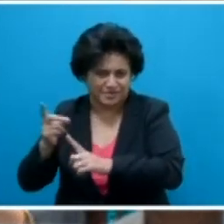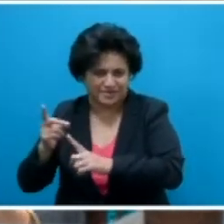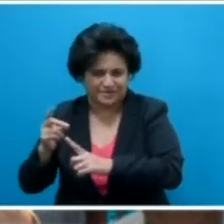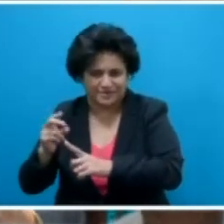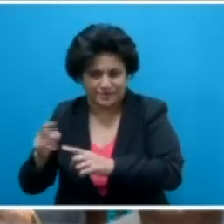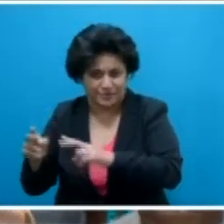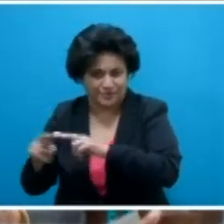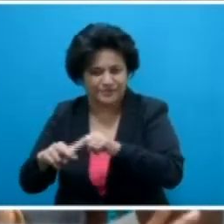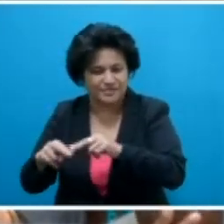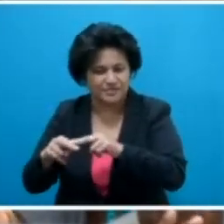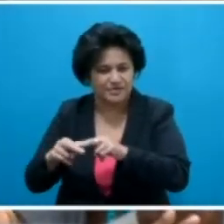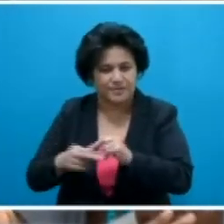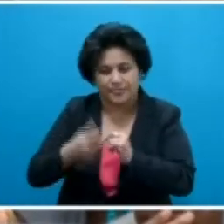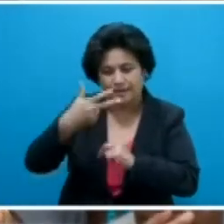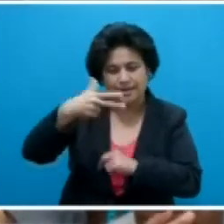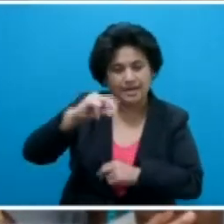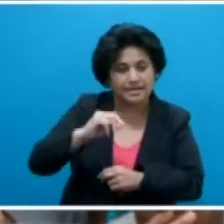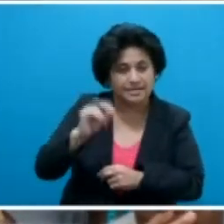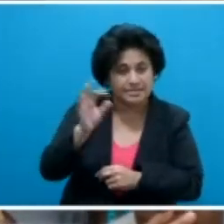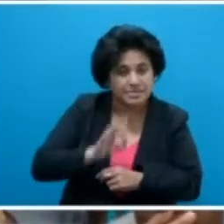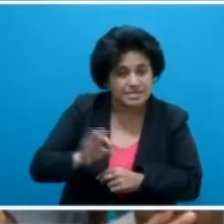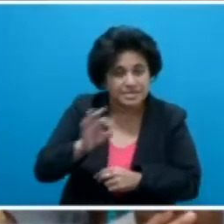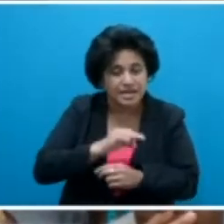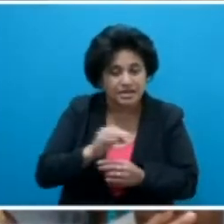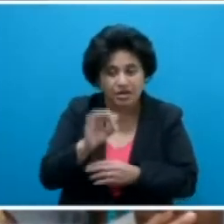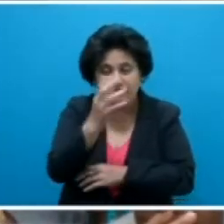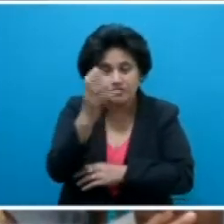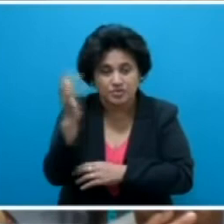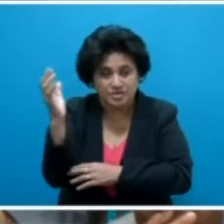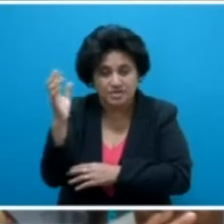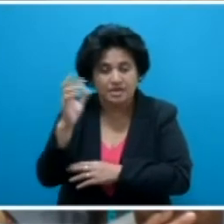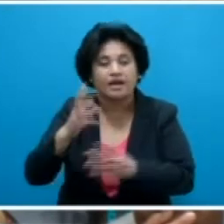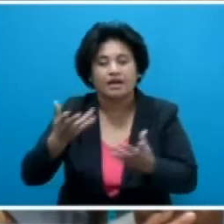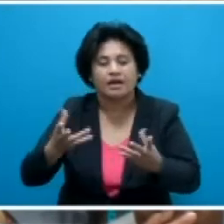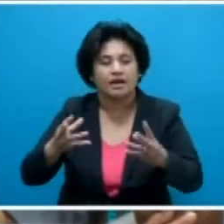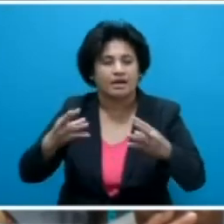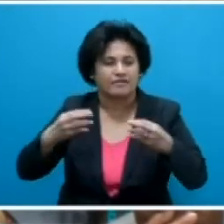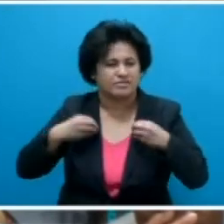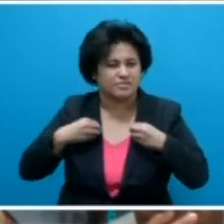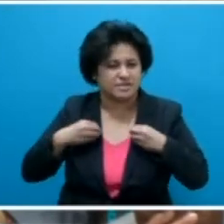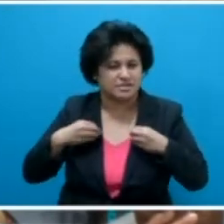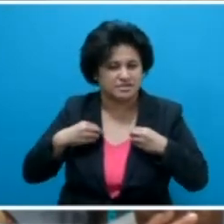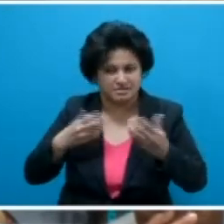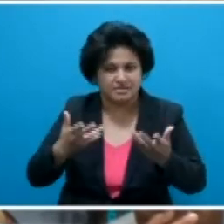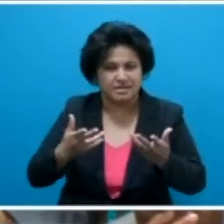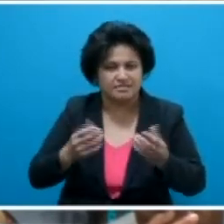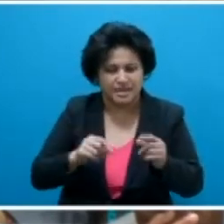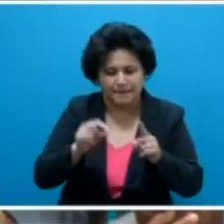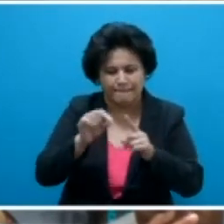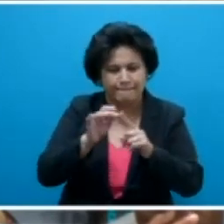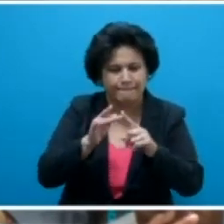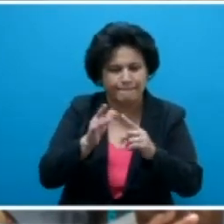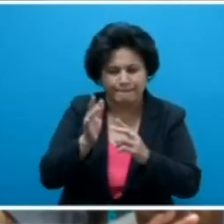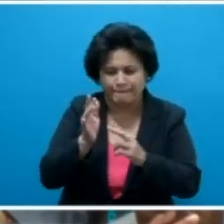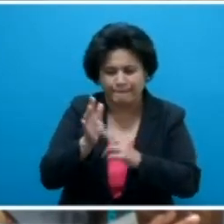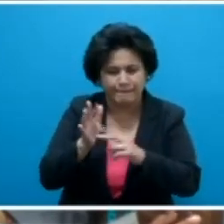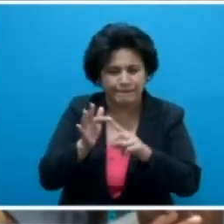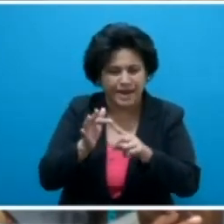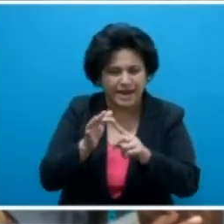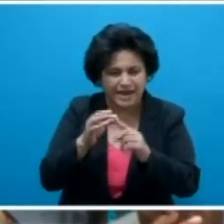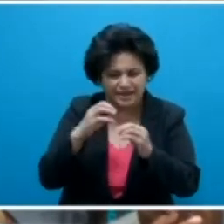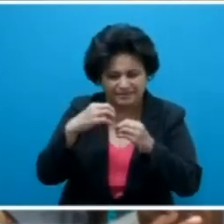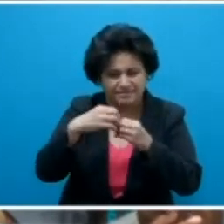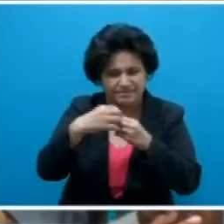80% of trees planted so far are commercial species like pine, mahogany, teak, and sandalwood. This